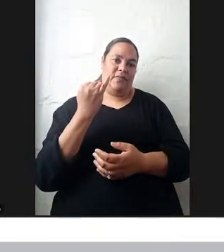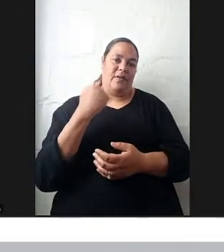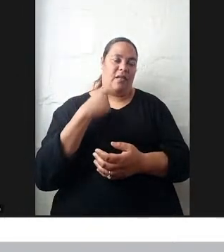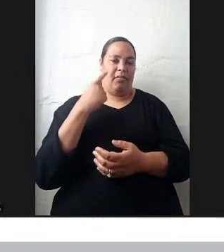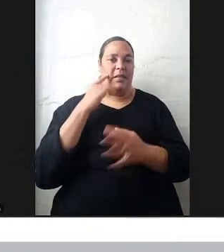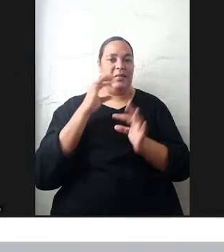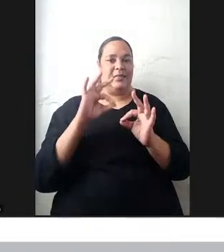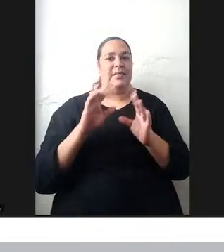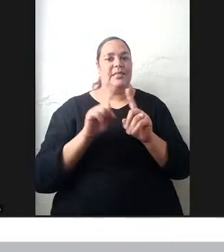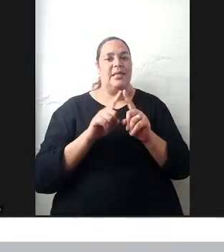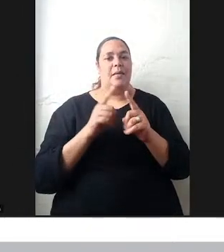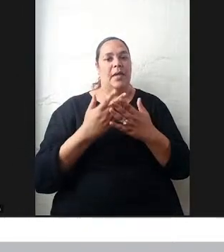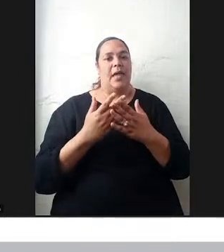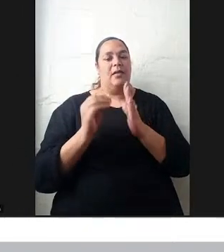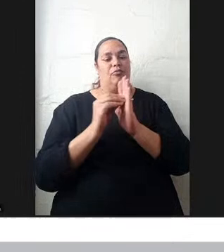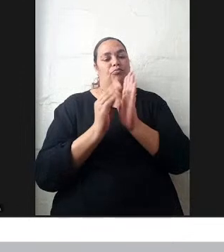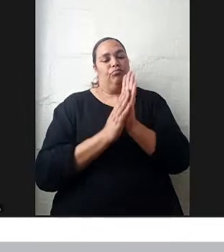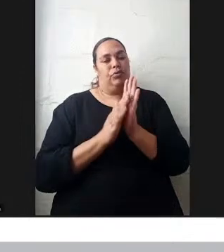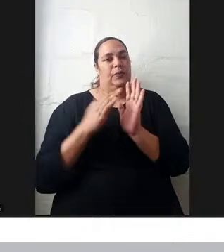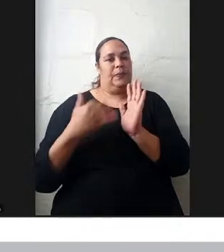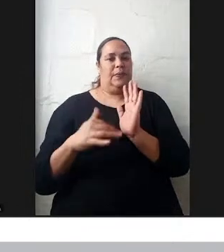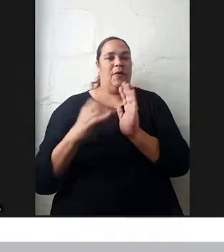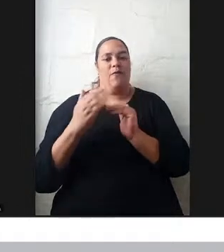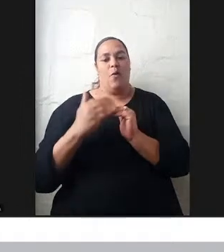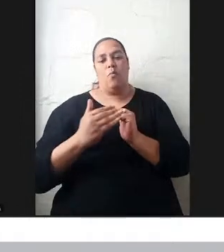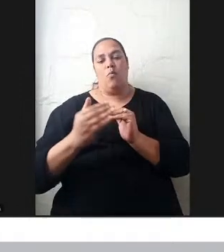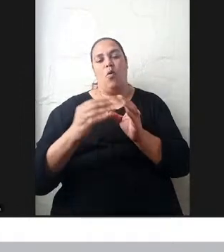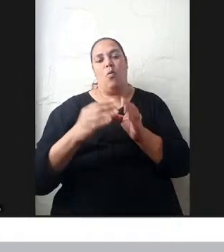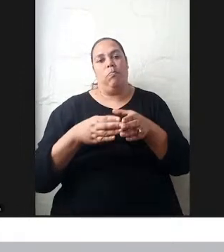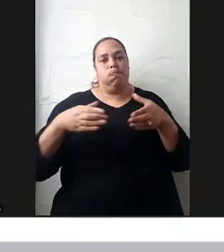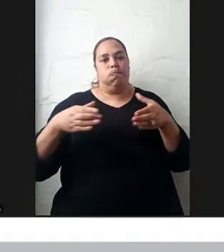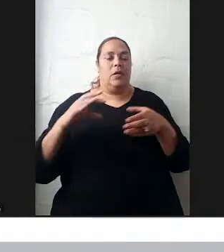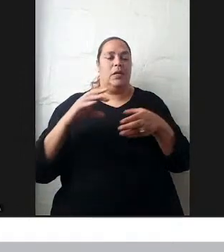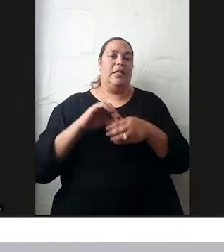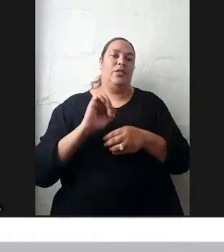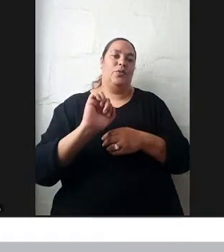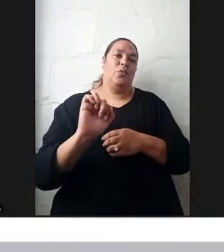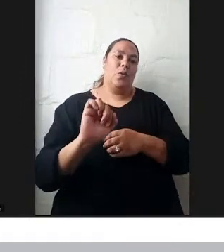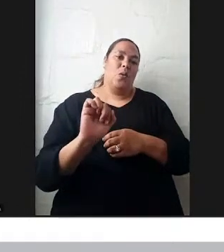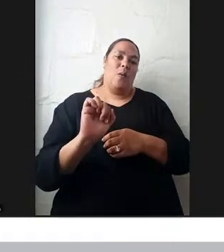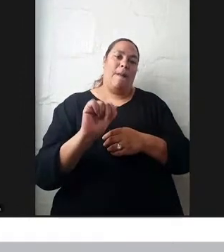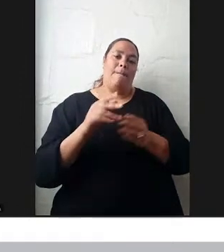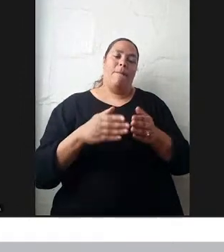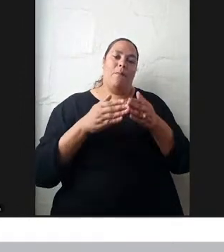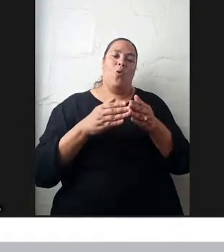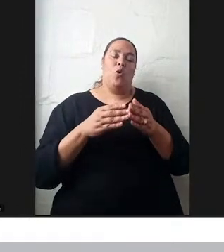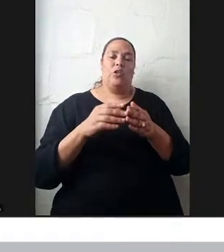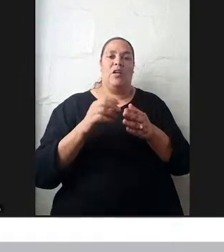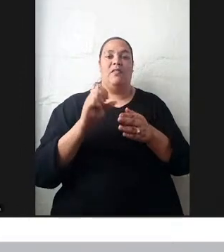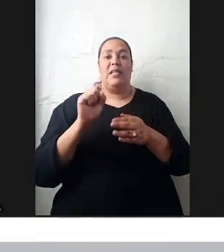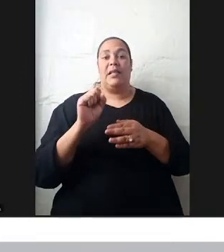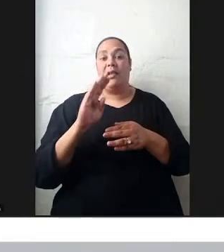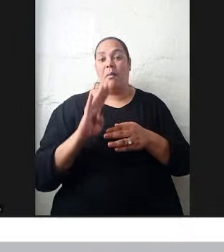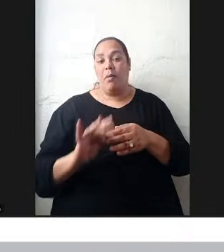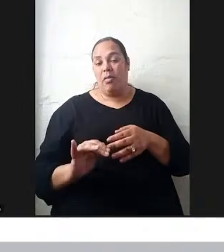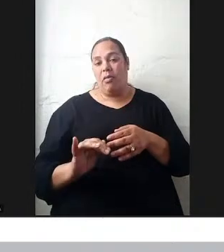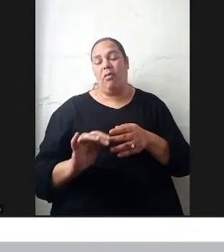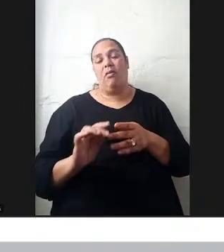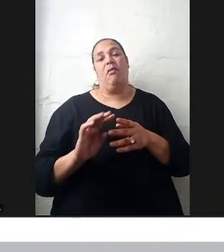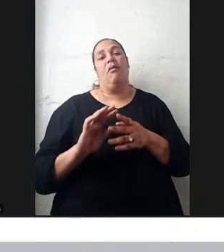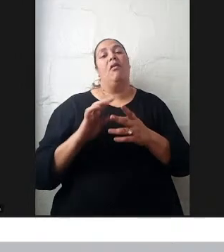be a catalyst for further expansions in the port of Saldanha, for